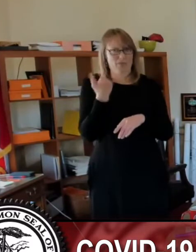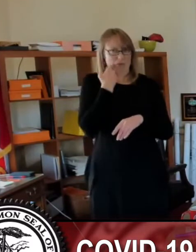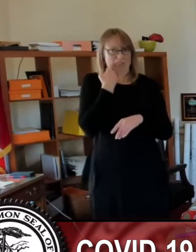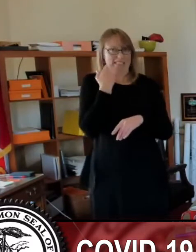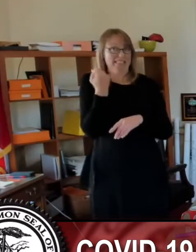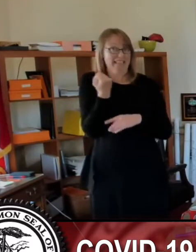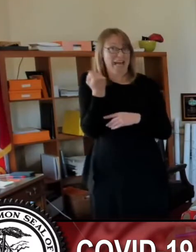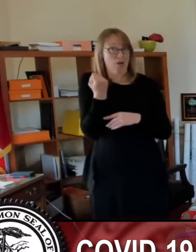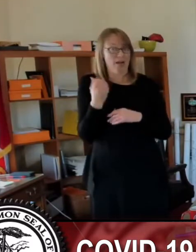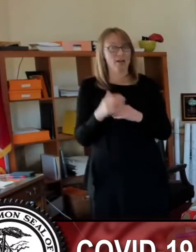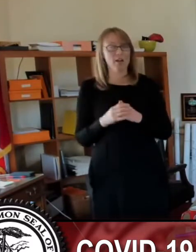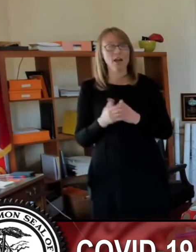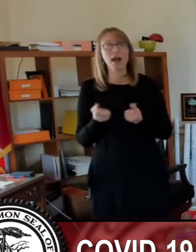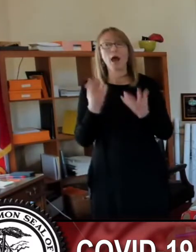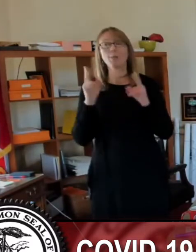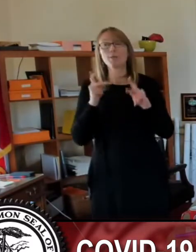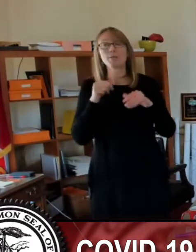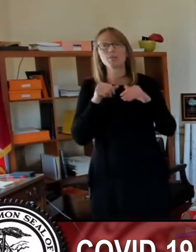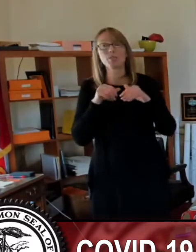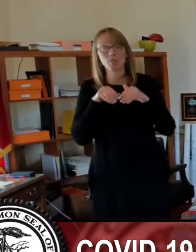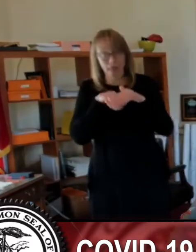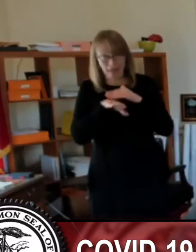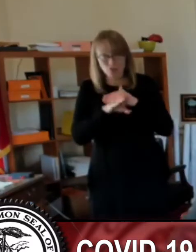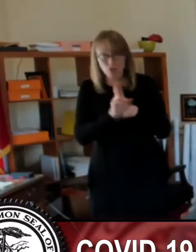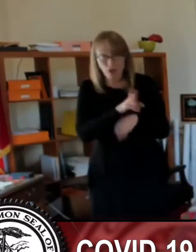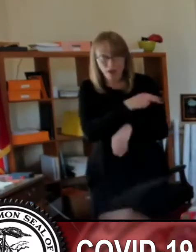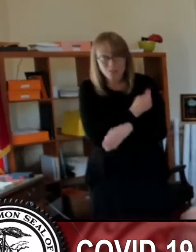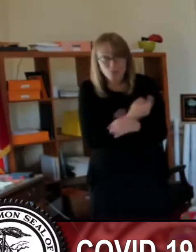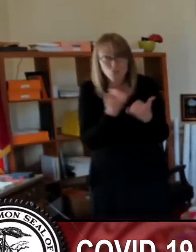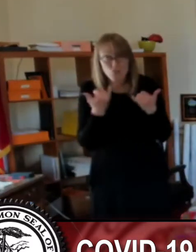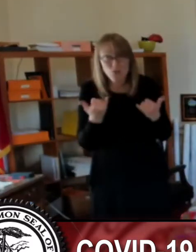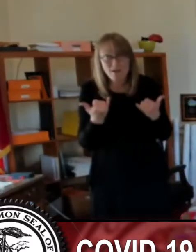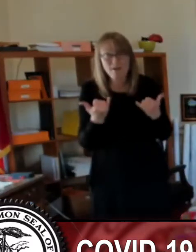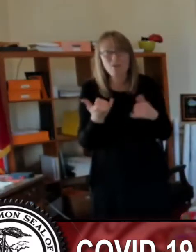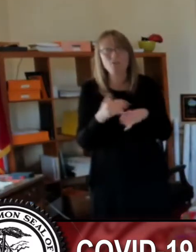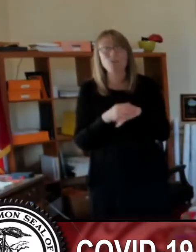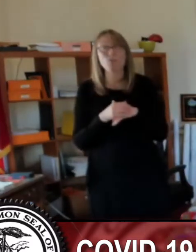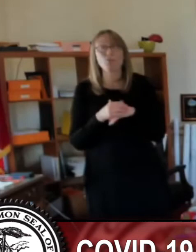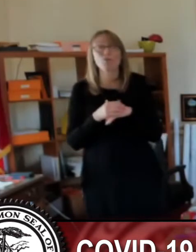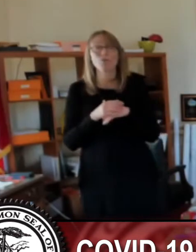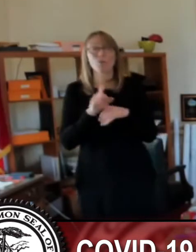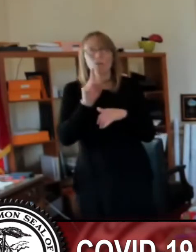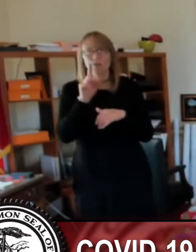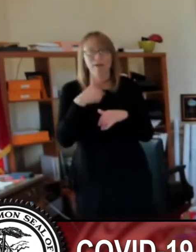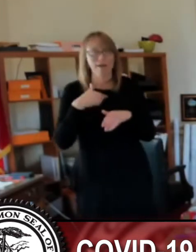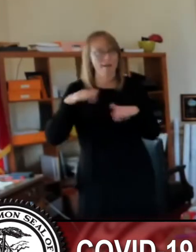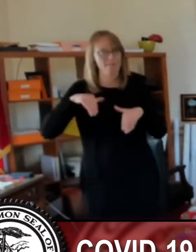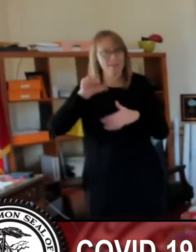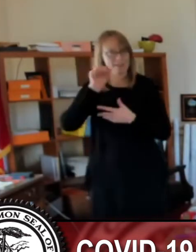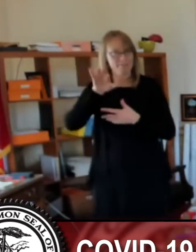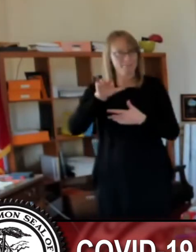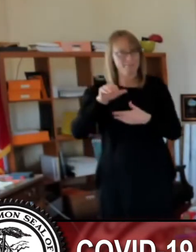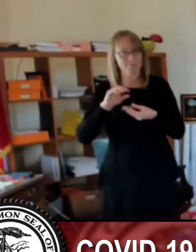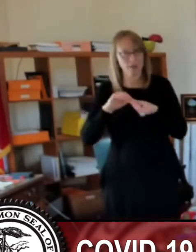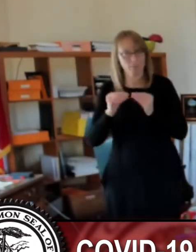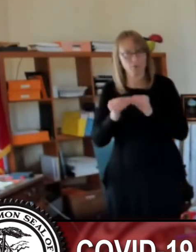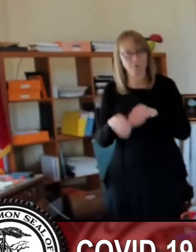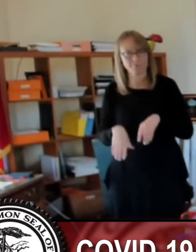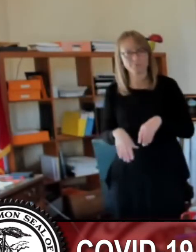I gave you that number today, but I will have it here. There were,